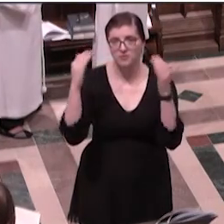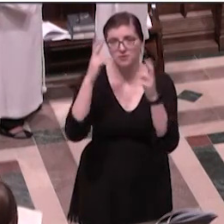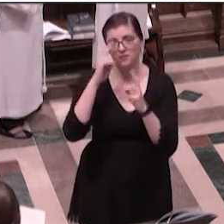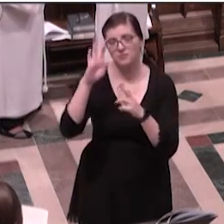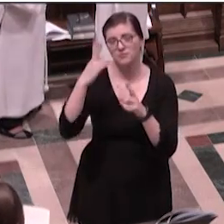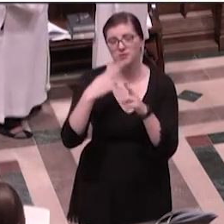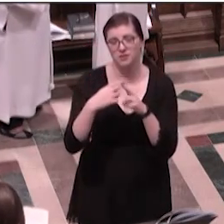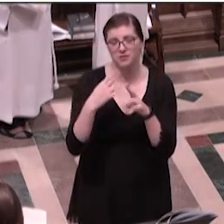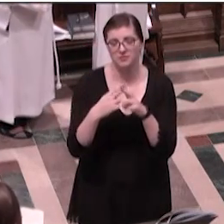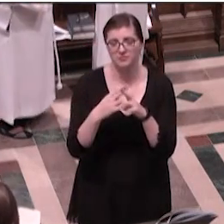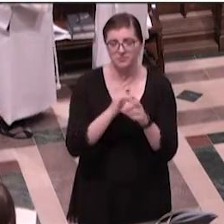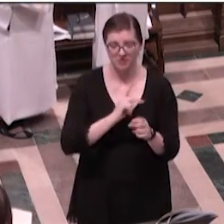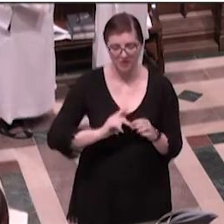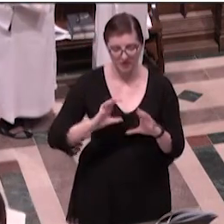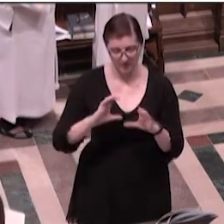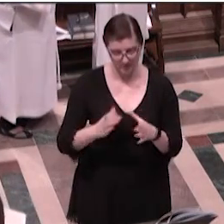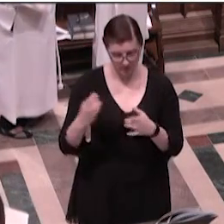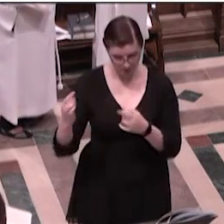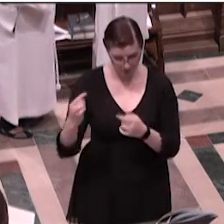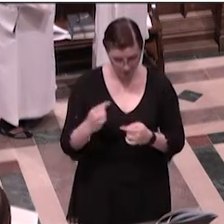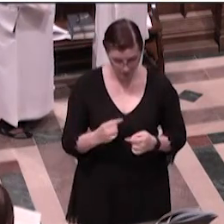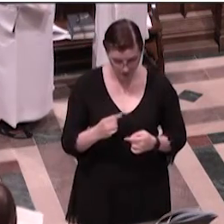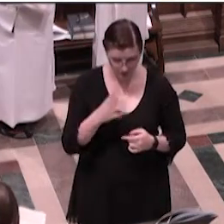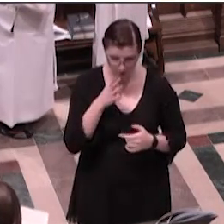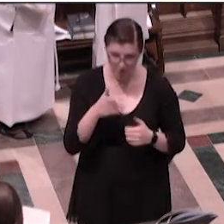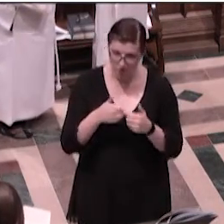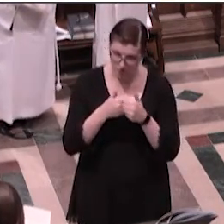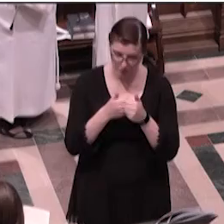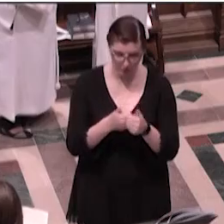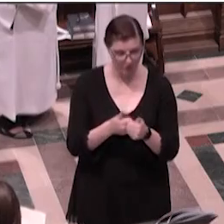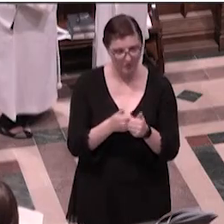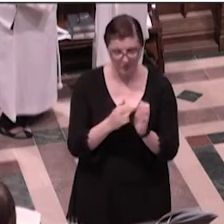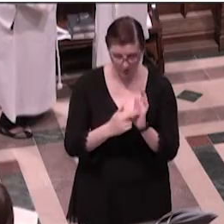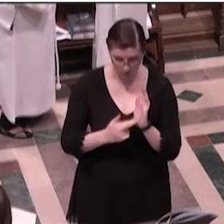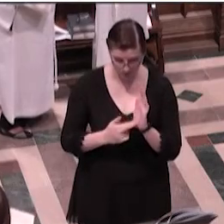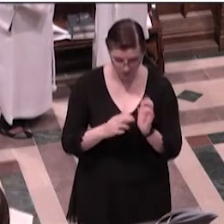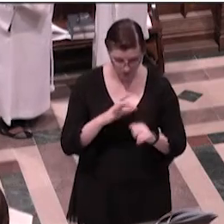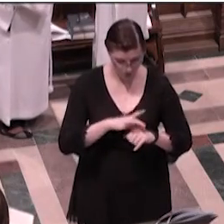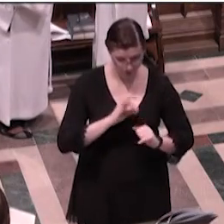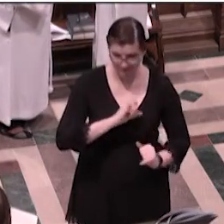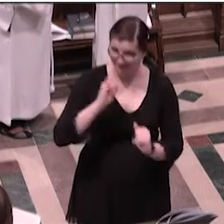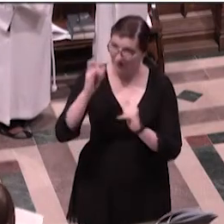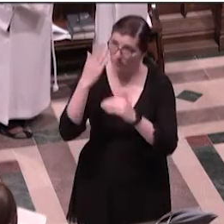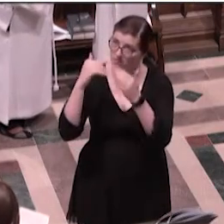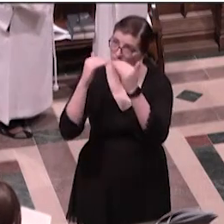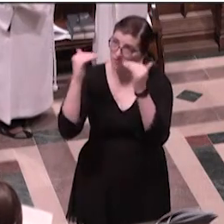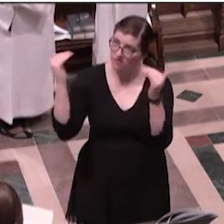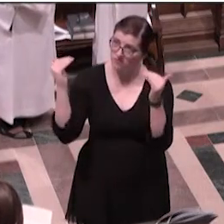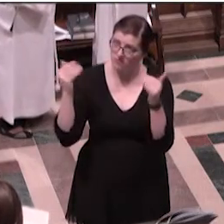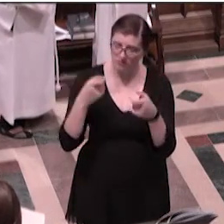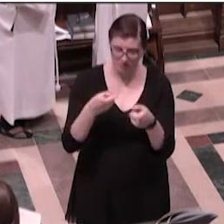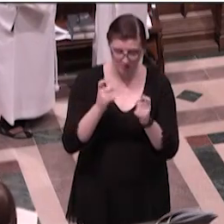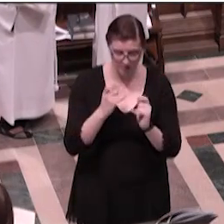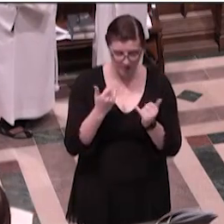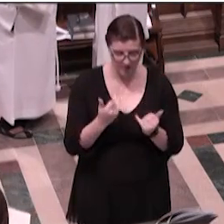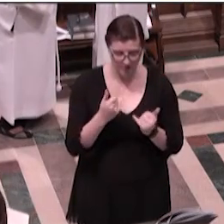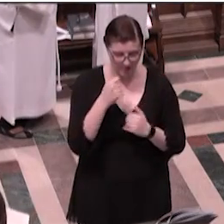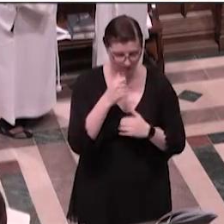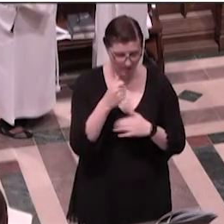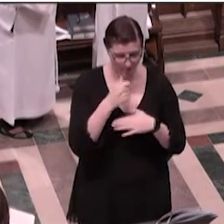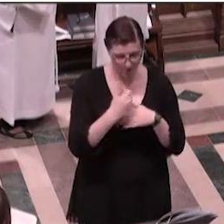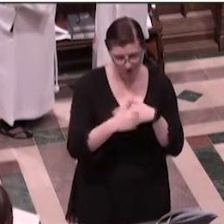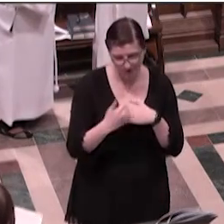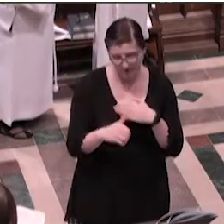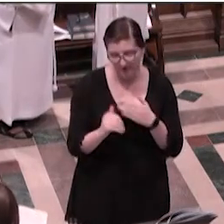name. Thy kingdom come, thy will be done, on earth as it is in heaven. Give us this day our